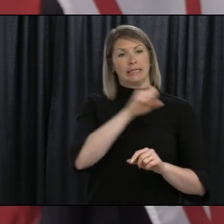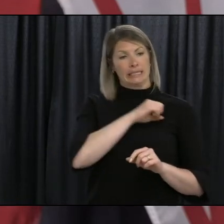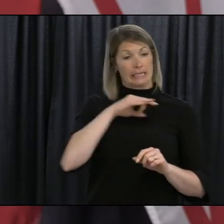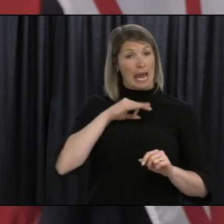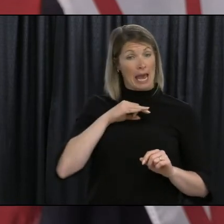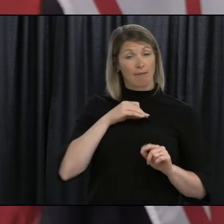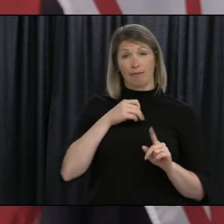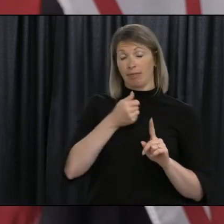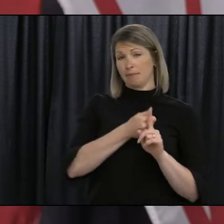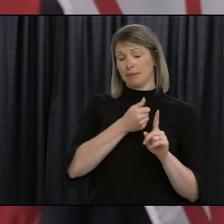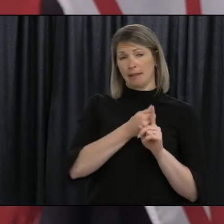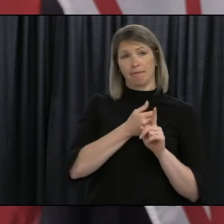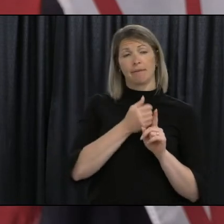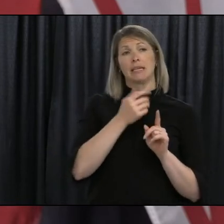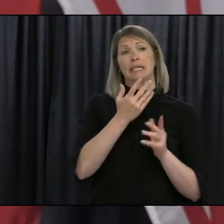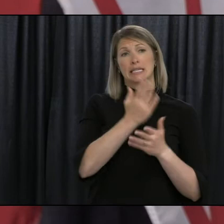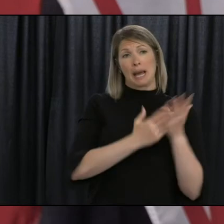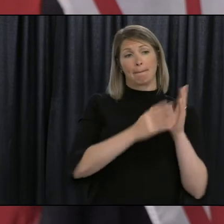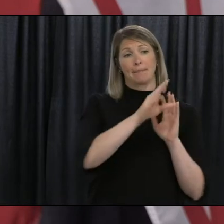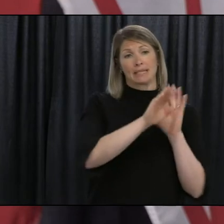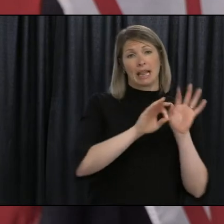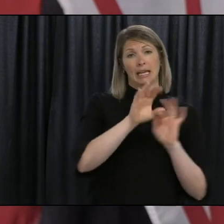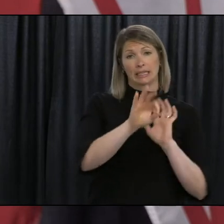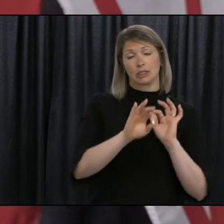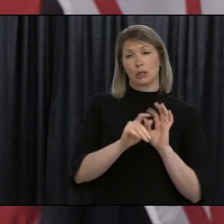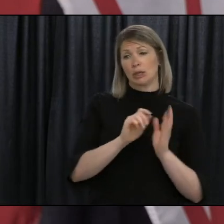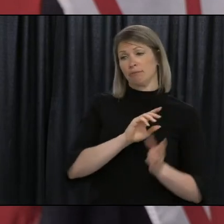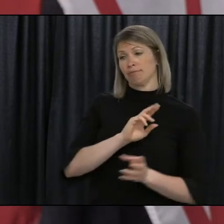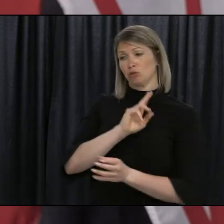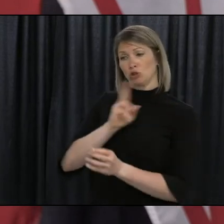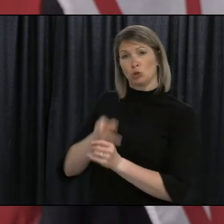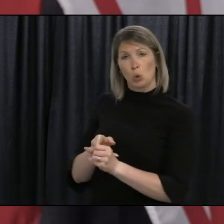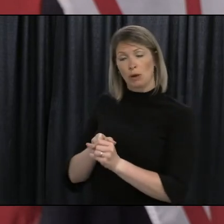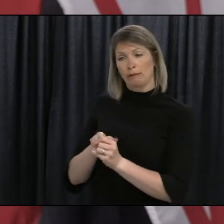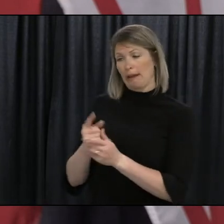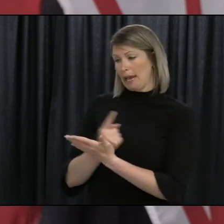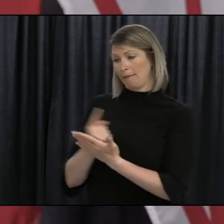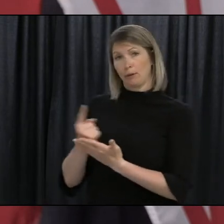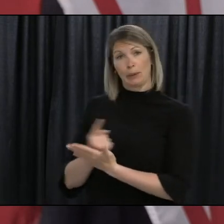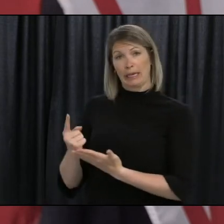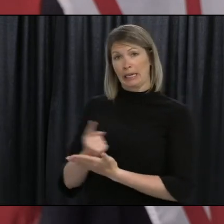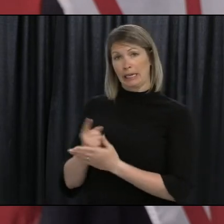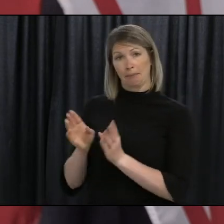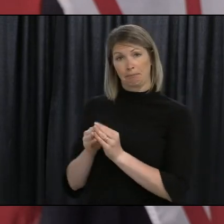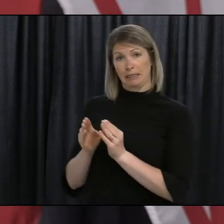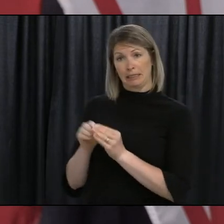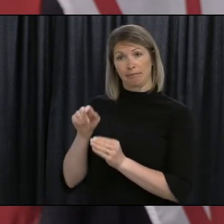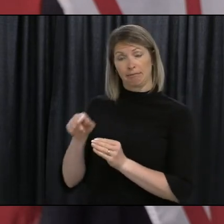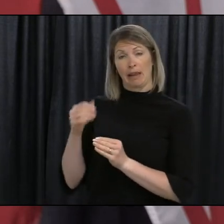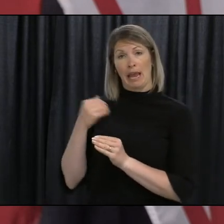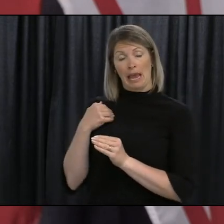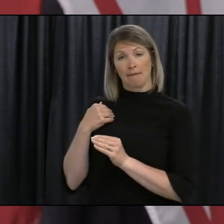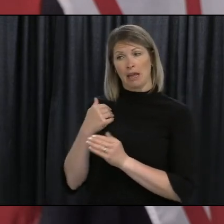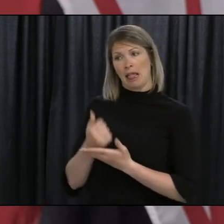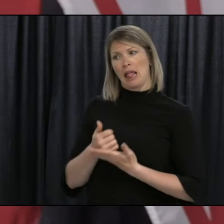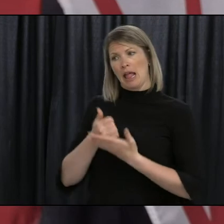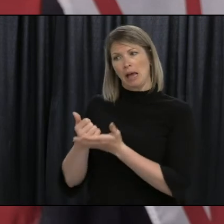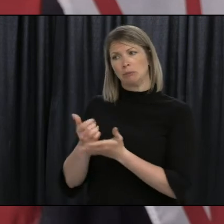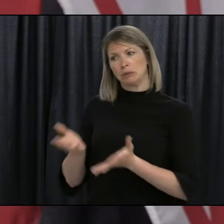week, and we'll continue to do that. We are not only looking at